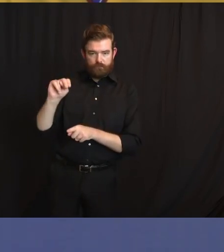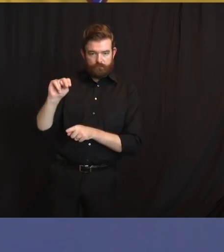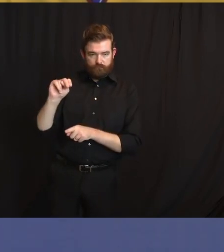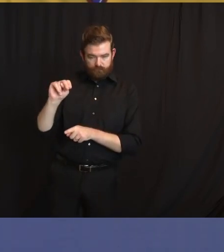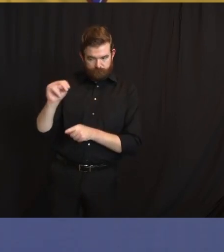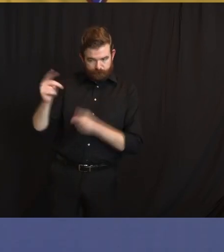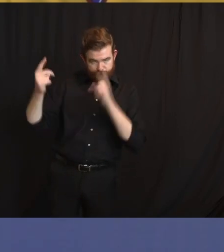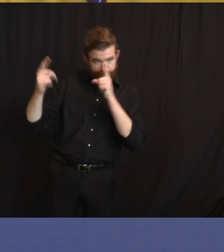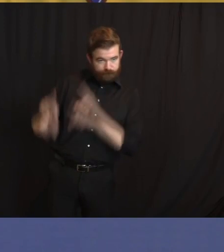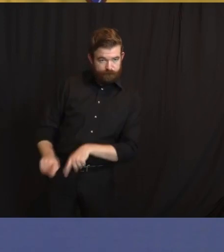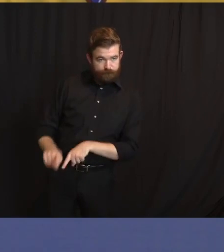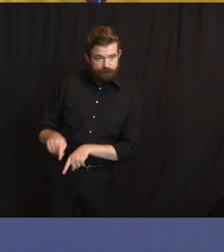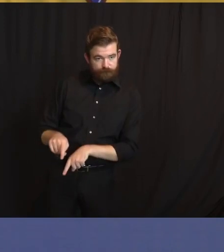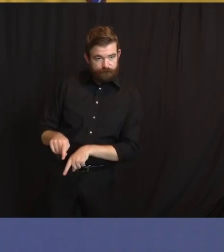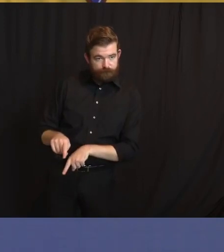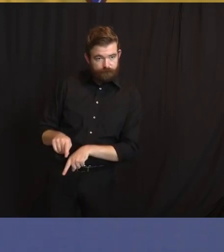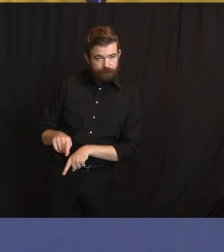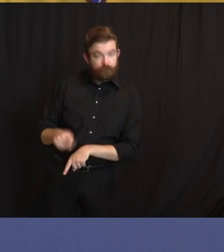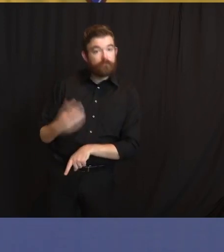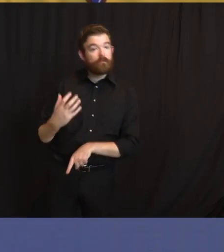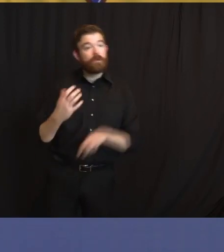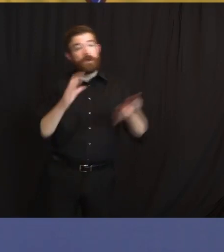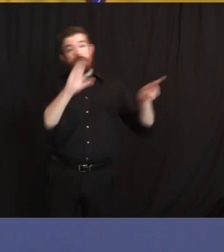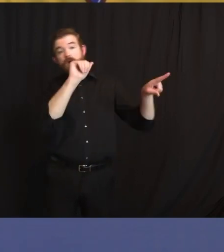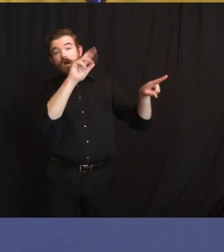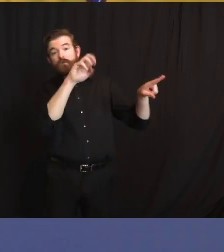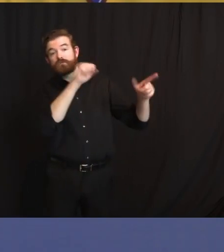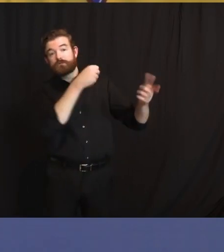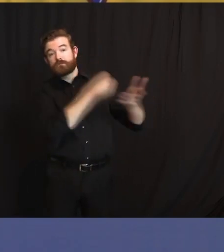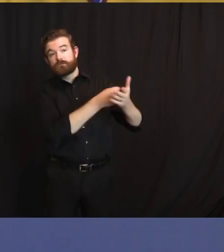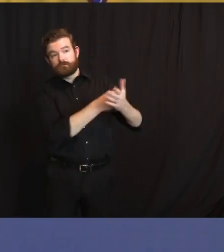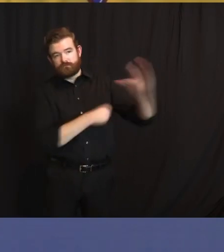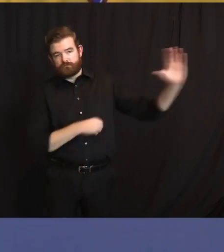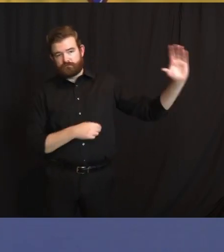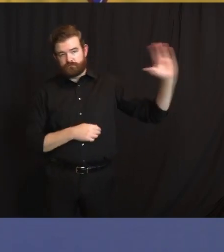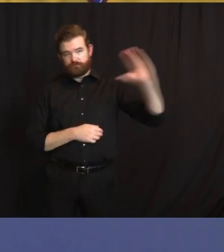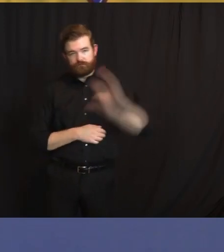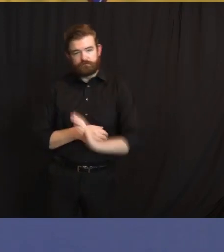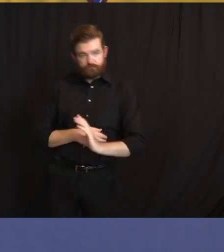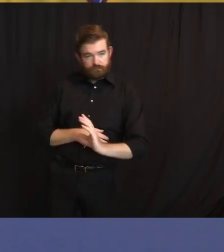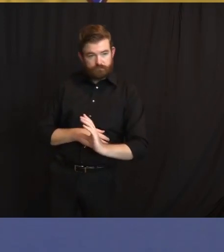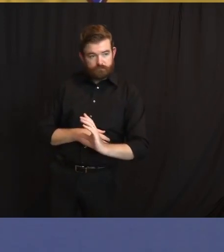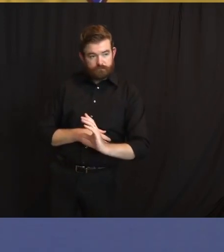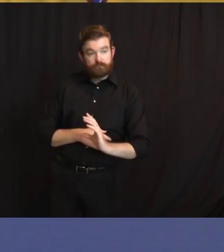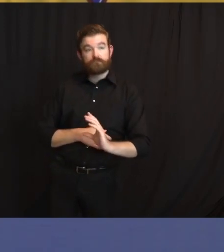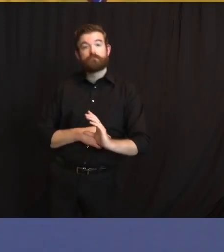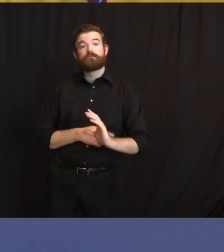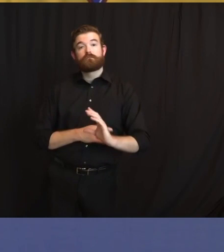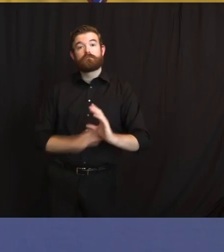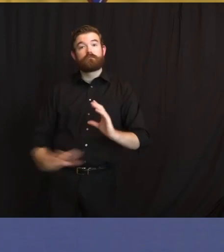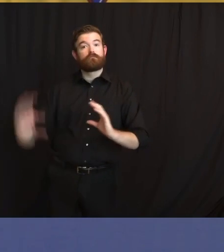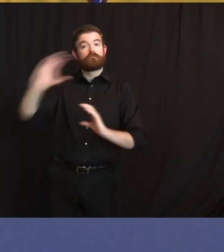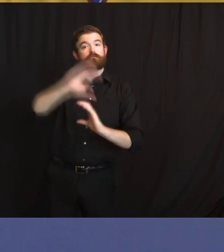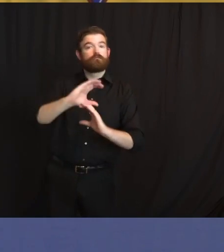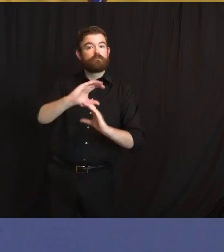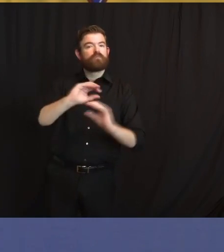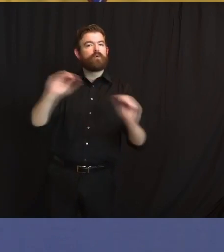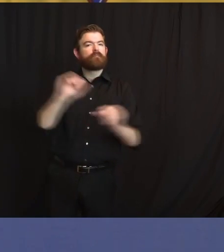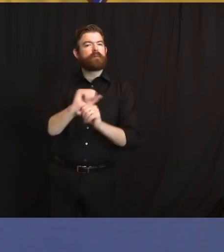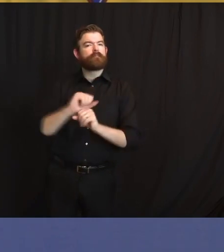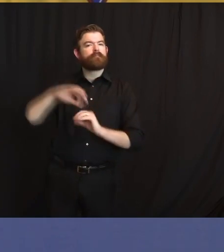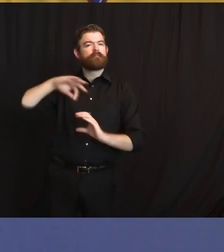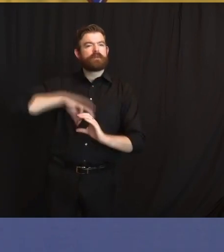CARES Act supplemental unemployment benefits, which expire at the end of the month. That's something that wasn't in effect in